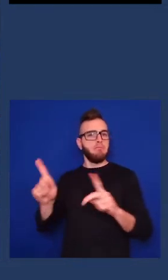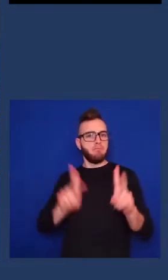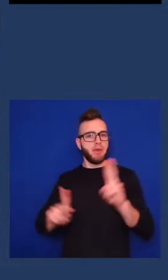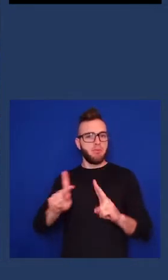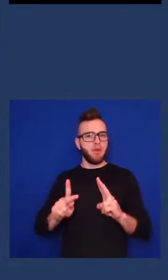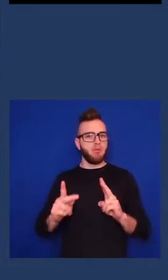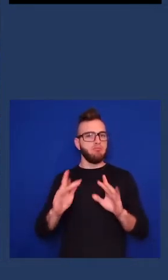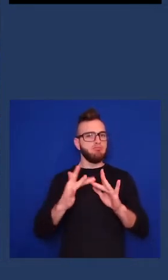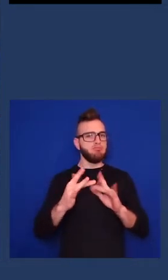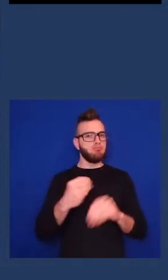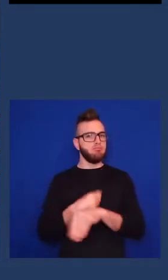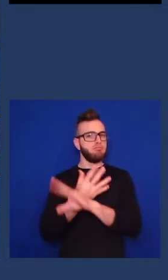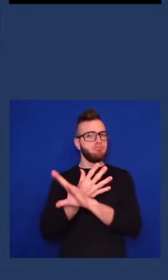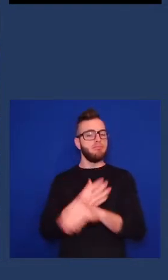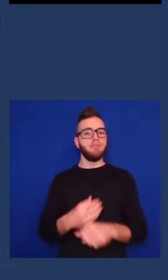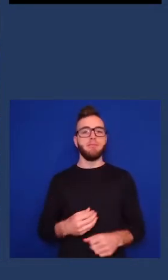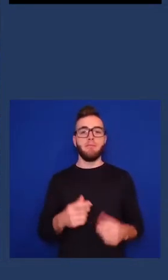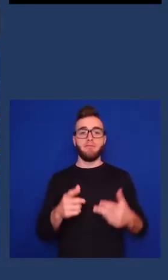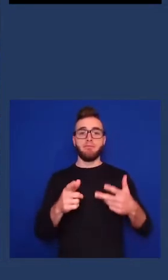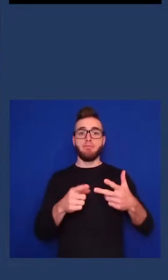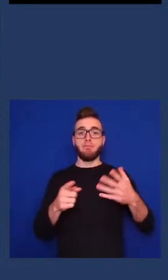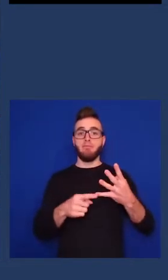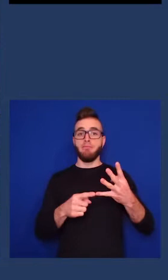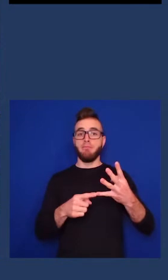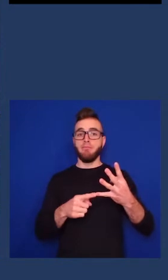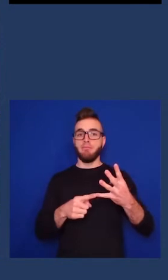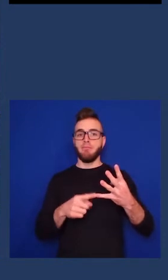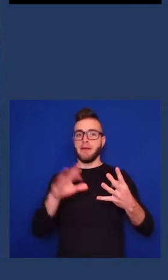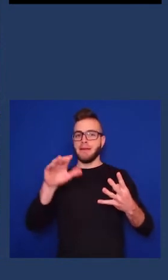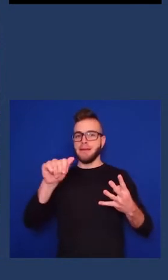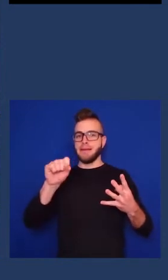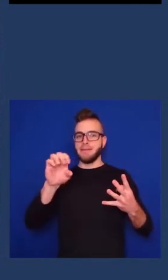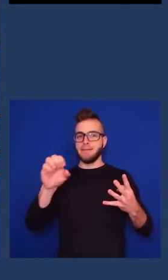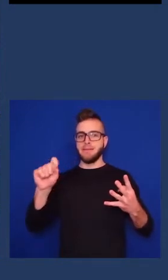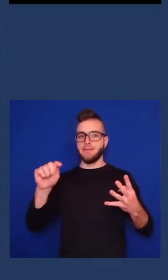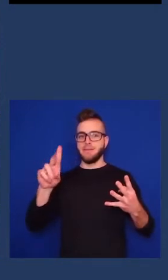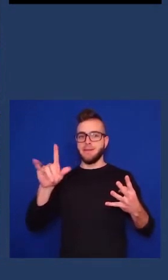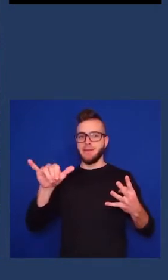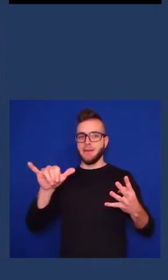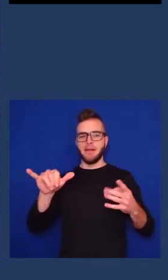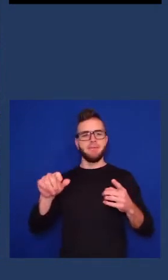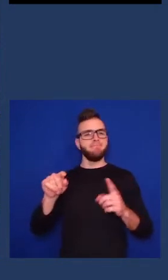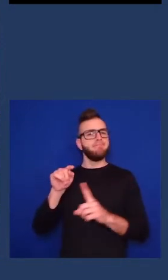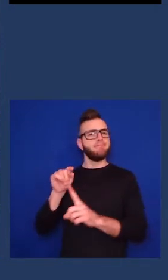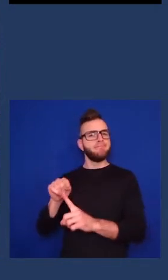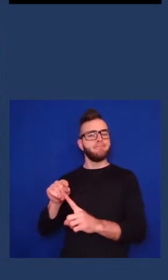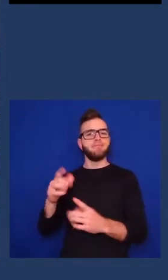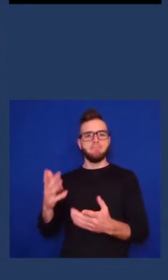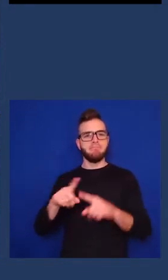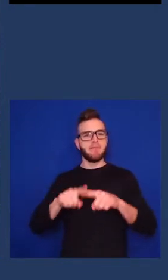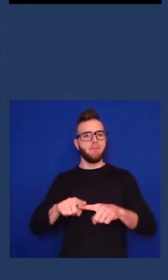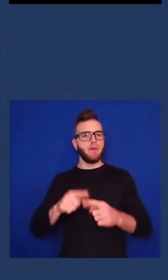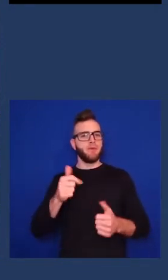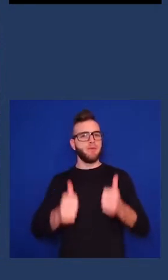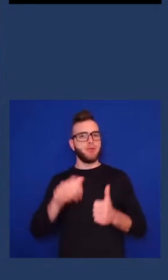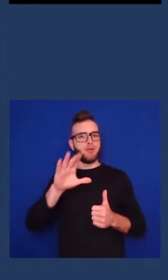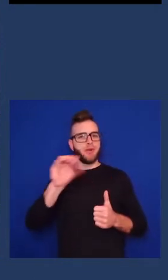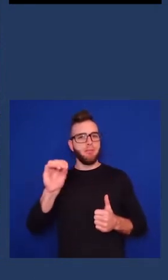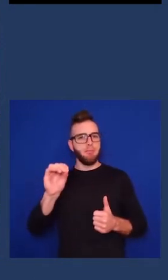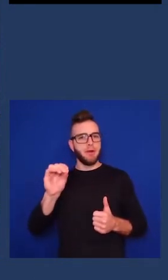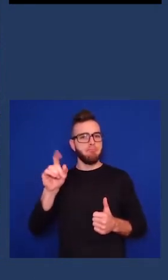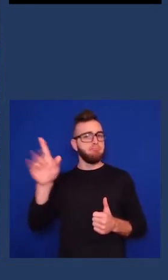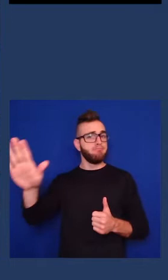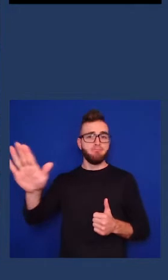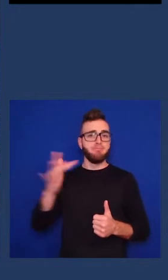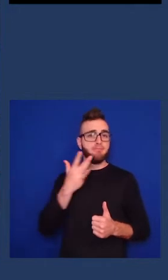final is going to be a case study. A case study is really going to depend on the company that you're interviewing with.